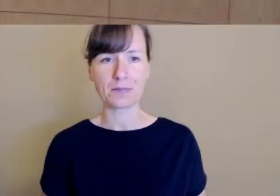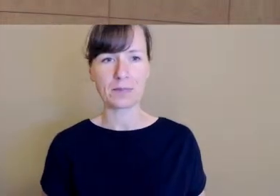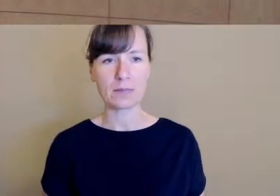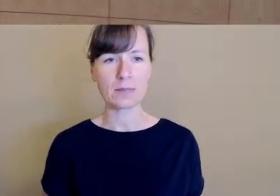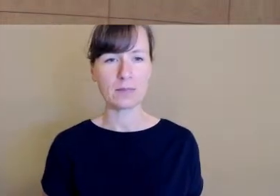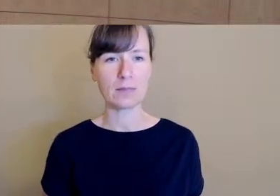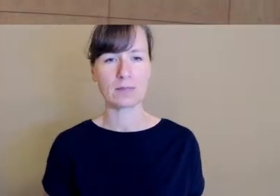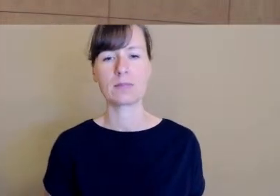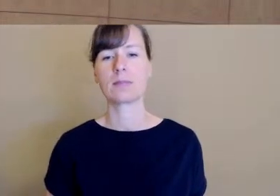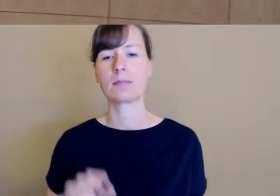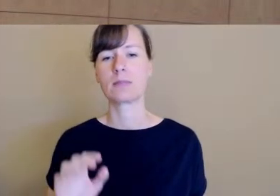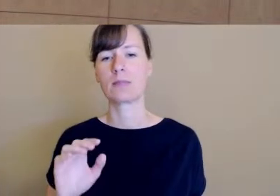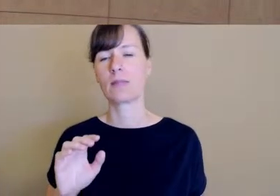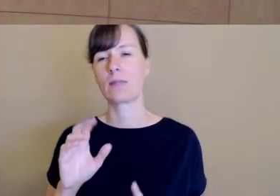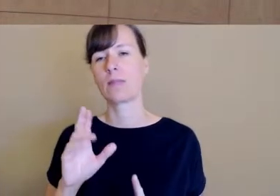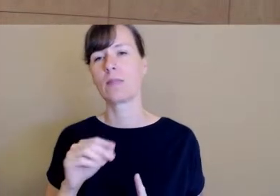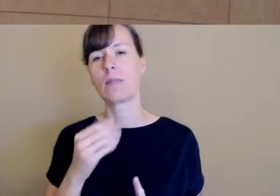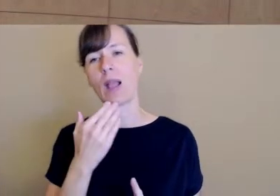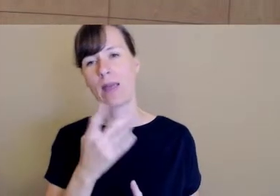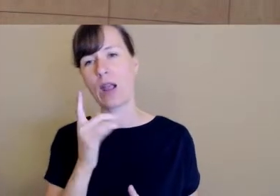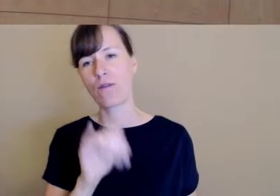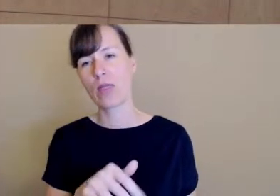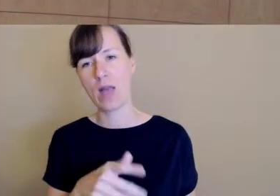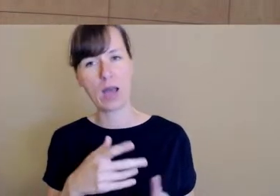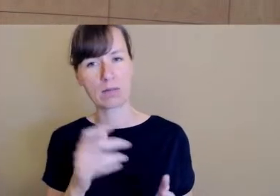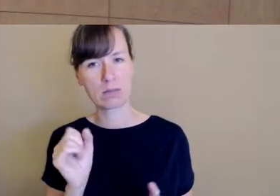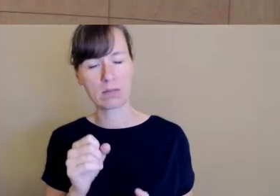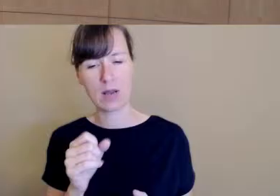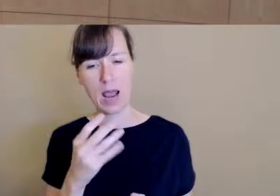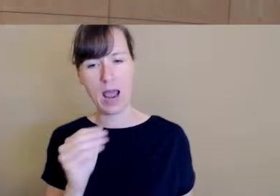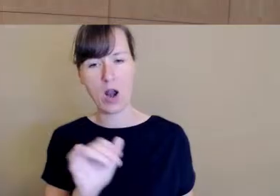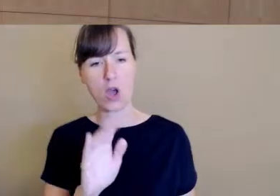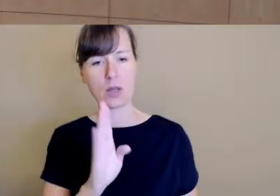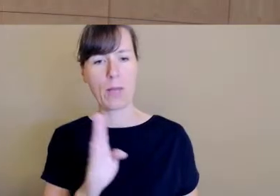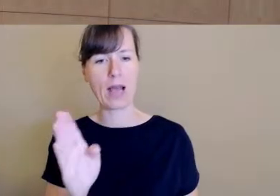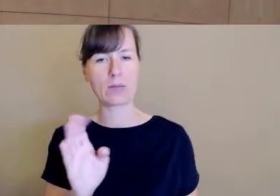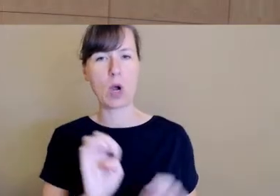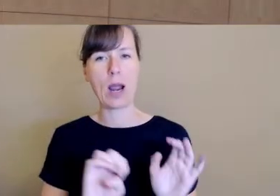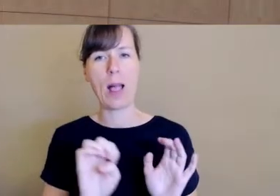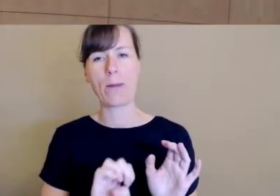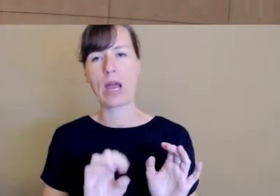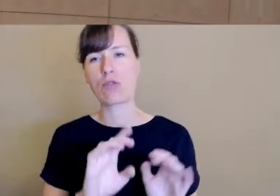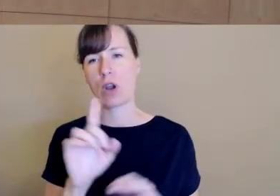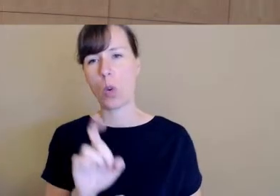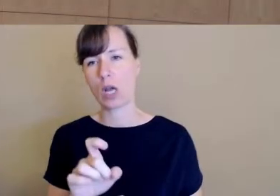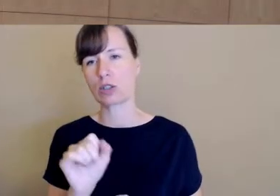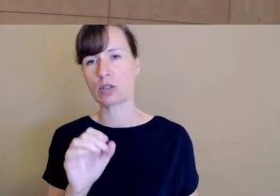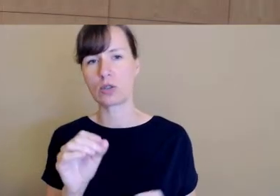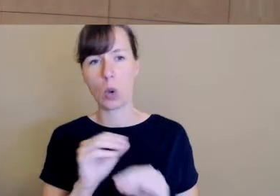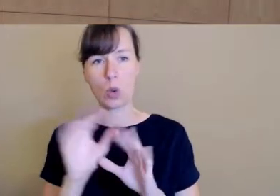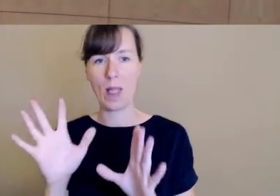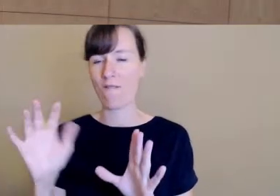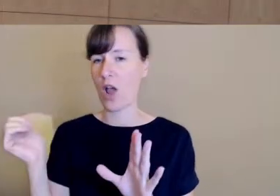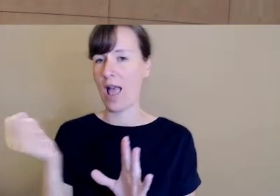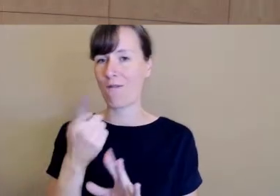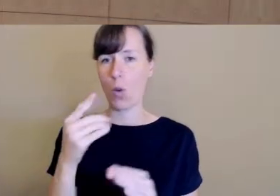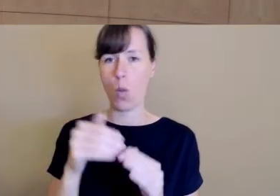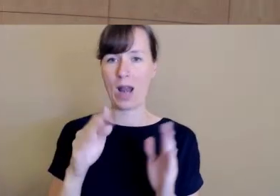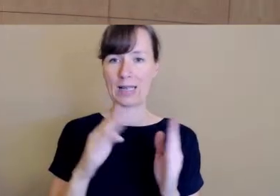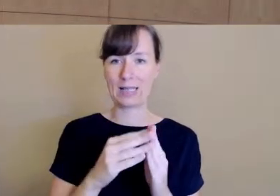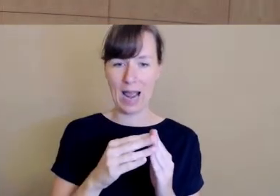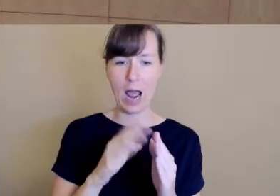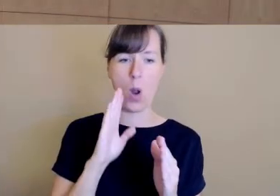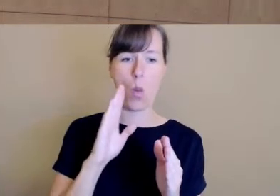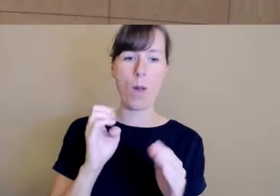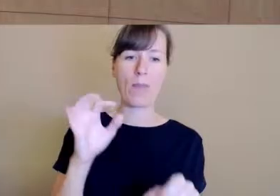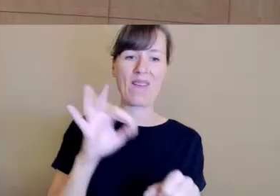No, thank you for that. Thank you for running down the Bladensburg Elementary question. Just to clarify then, everyone in town will be voting